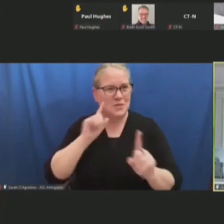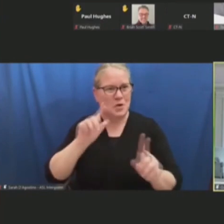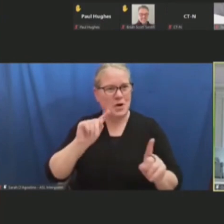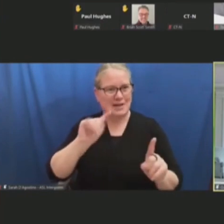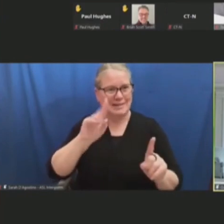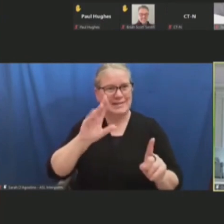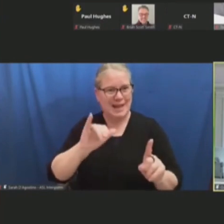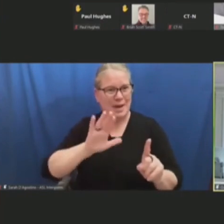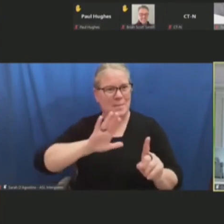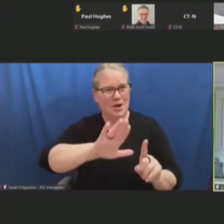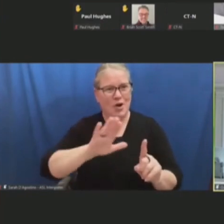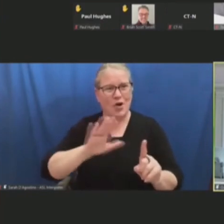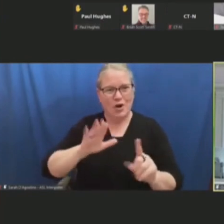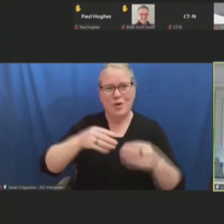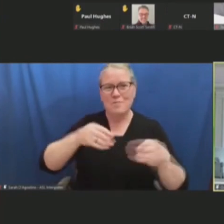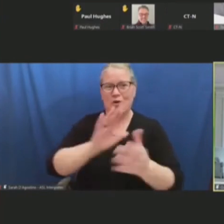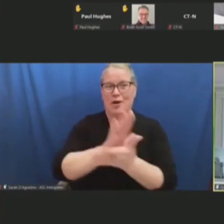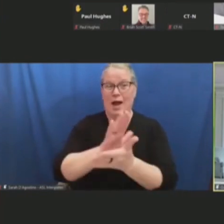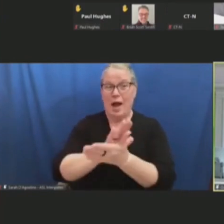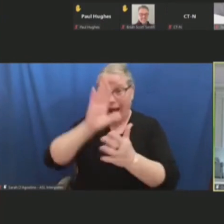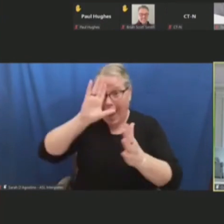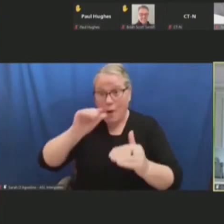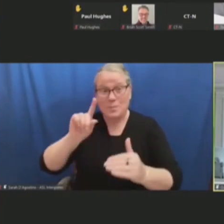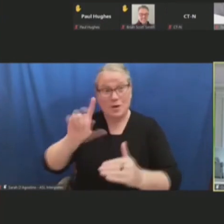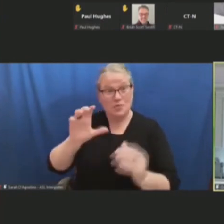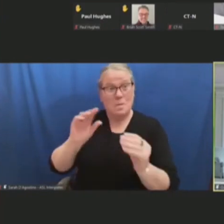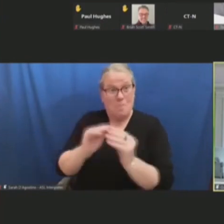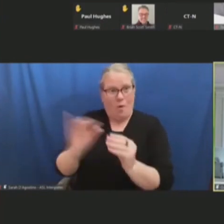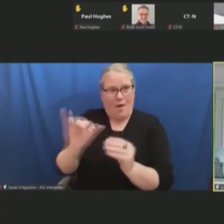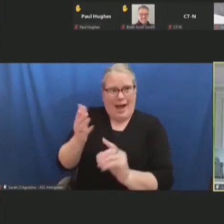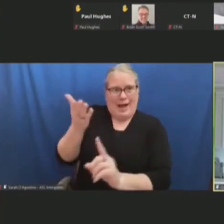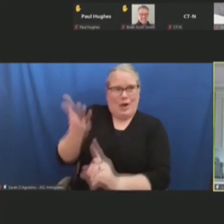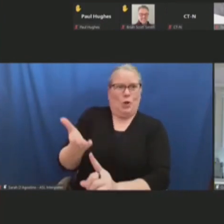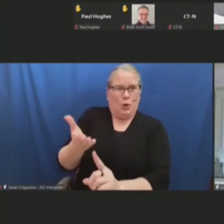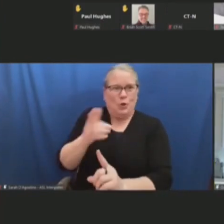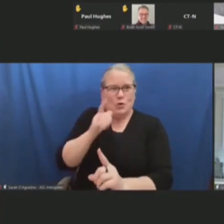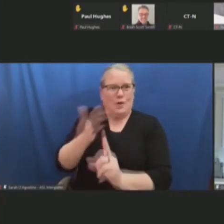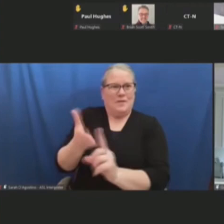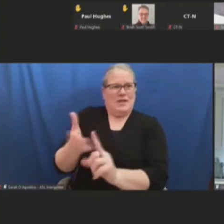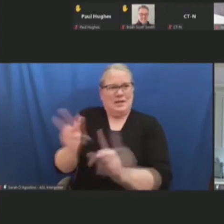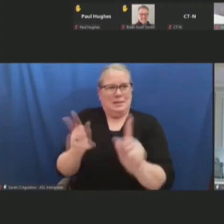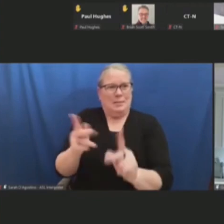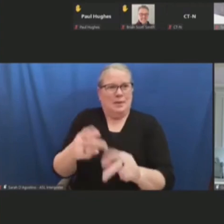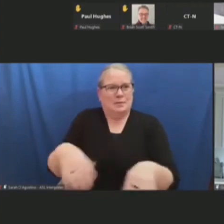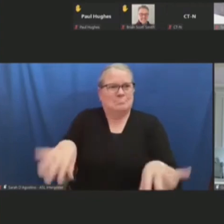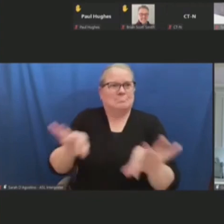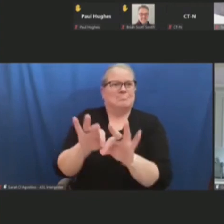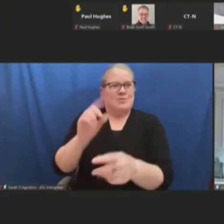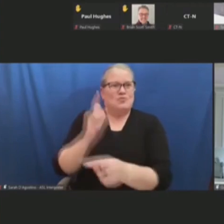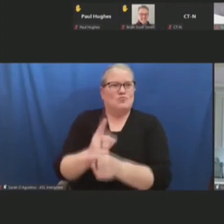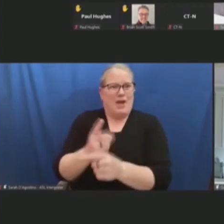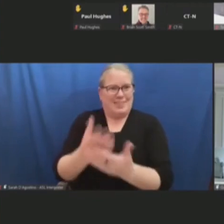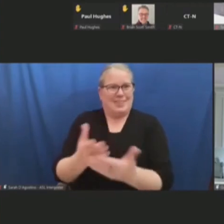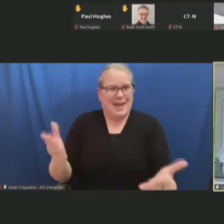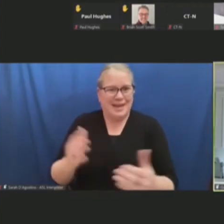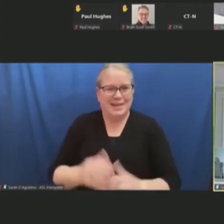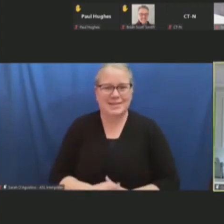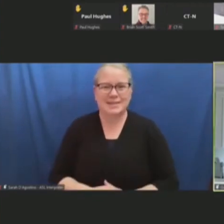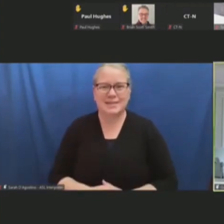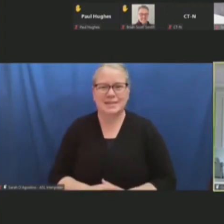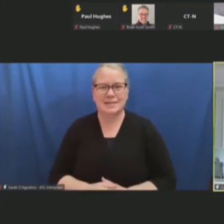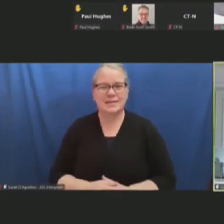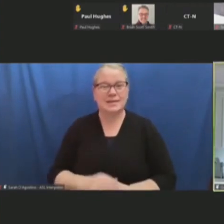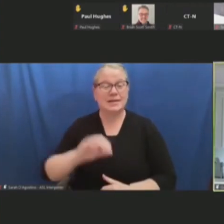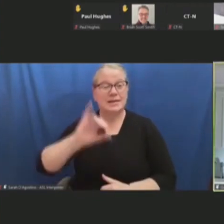you out there able to convince people this is the right thing to do. Look, thank you, James, Michelle, and Andrew. I mean, we have an